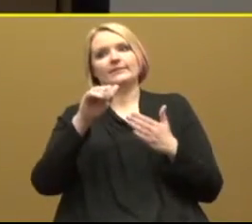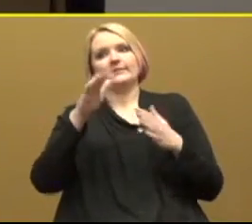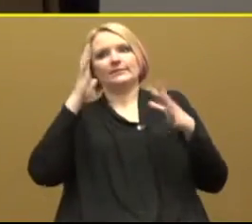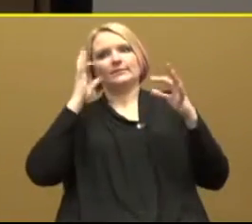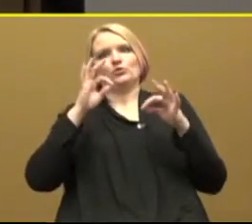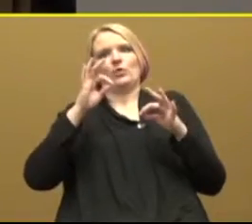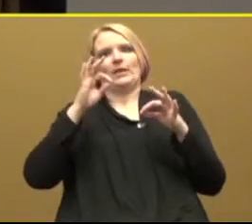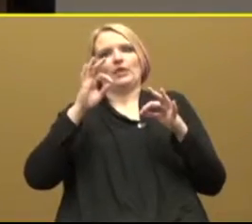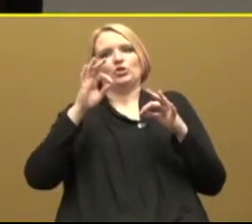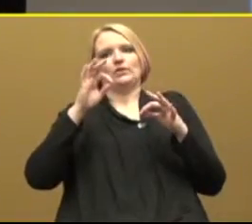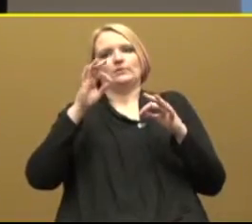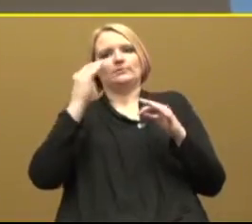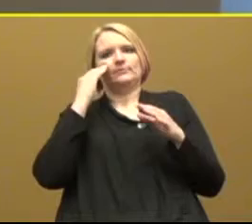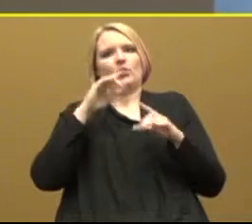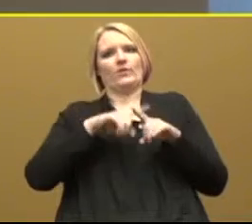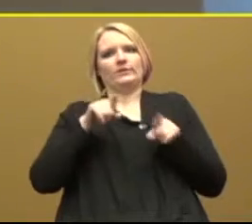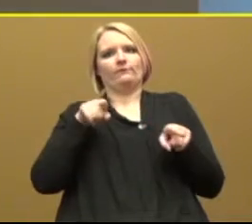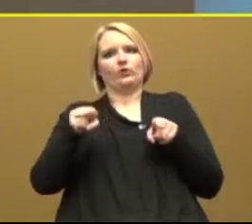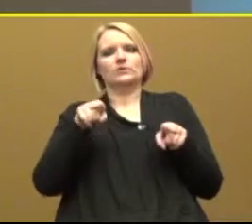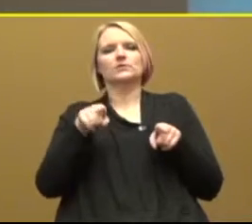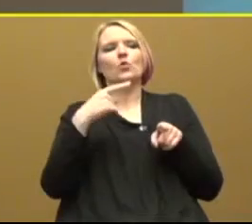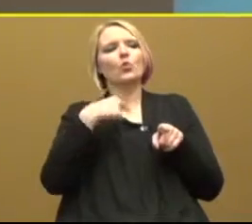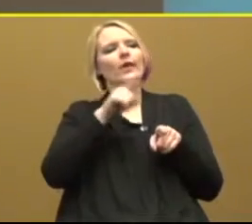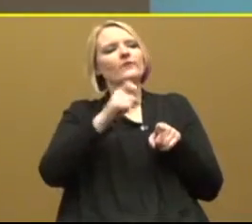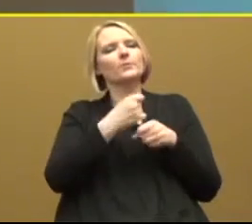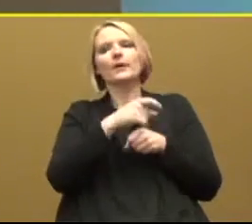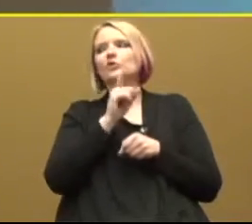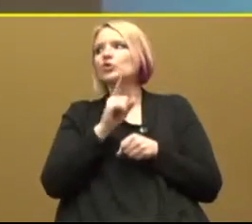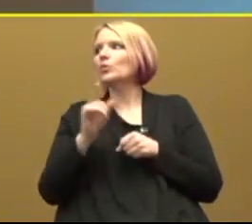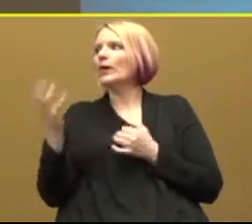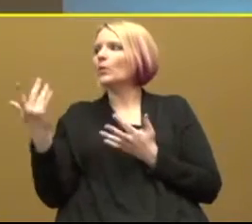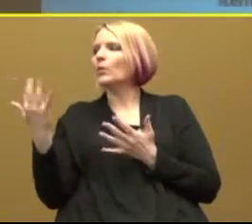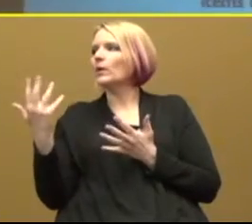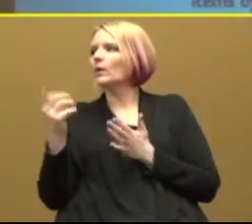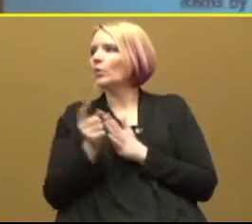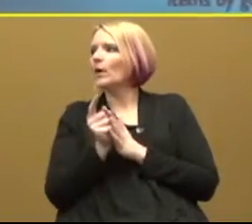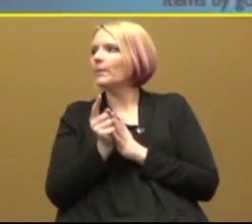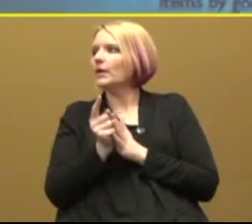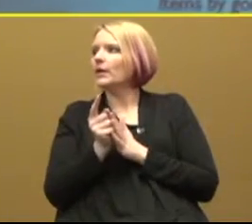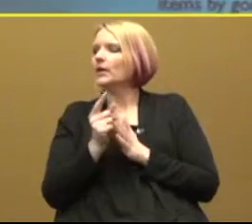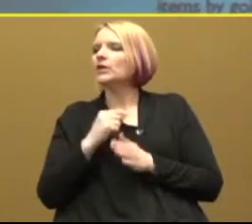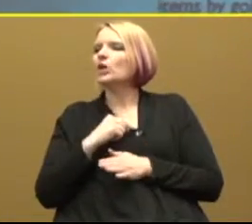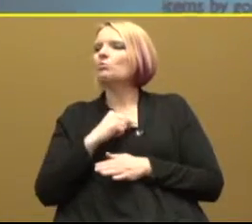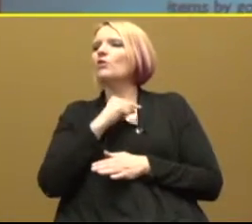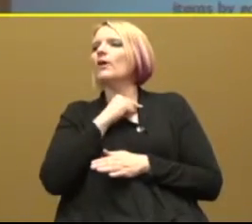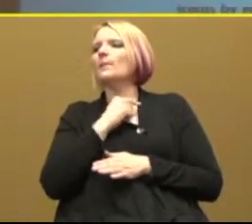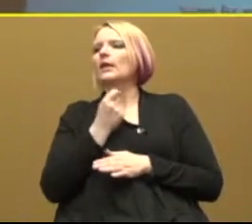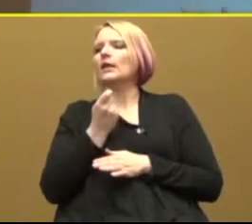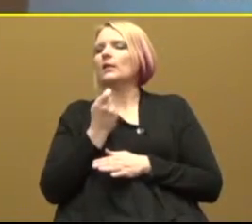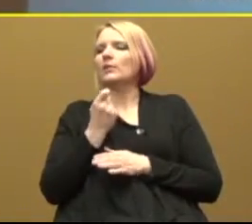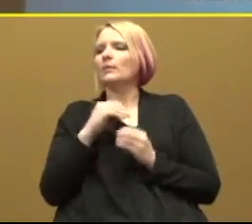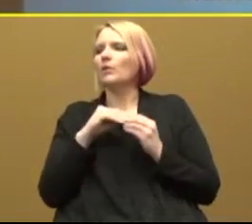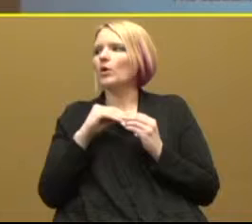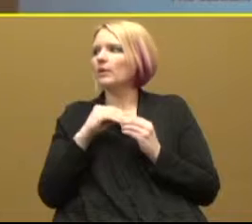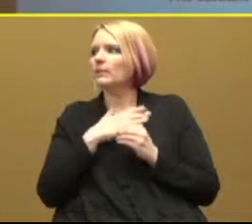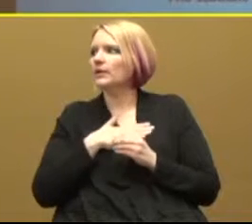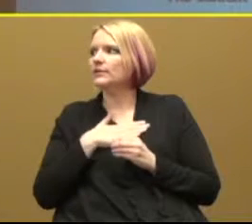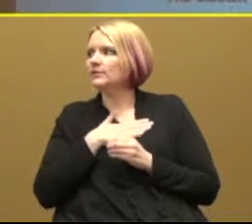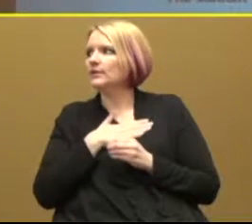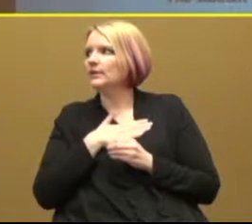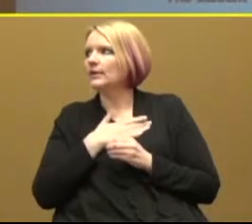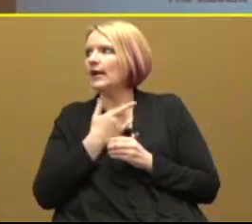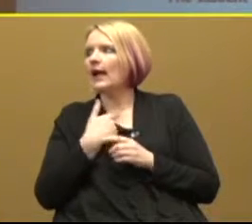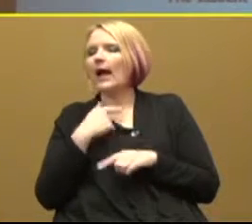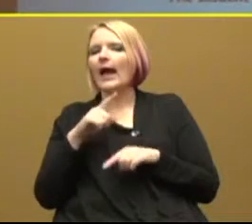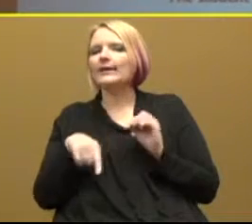discrimination. So we have to make sure that the student can... Hold on just a second. You need to move your mic over towards your mouth a little bit more. I'm